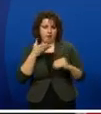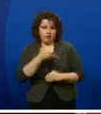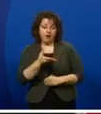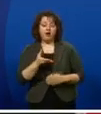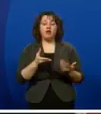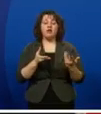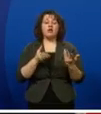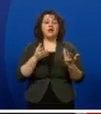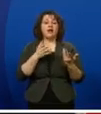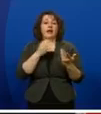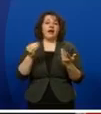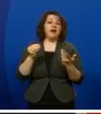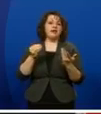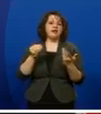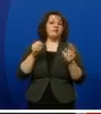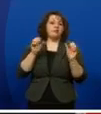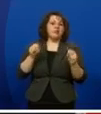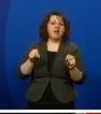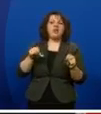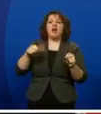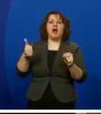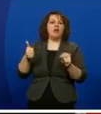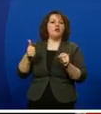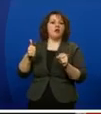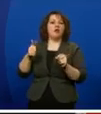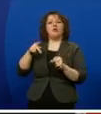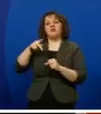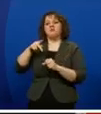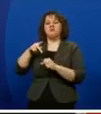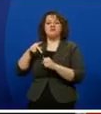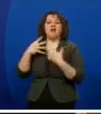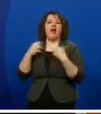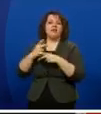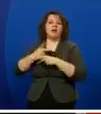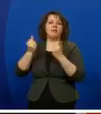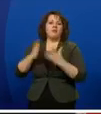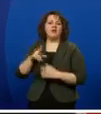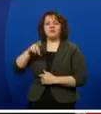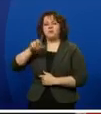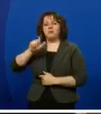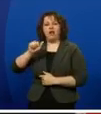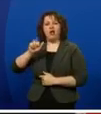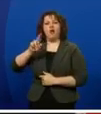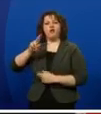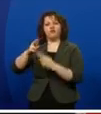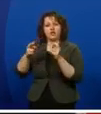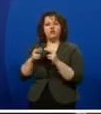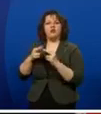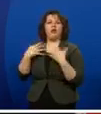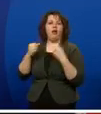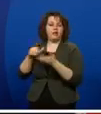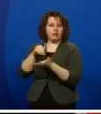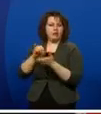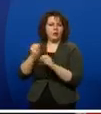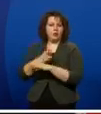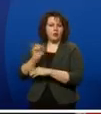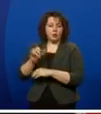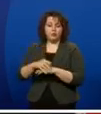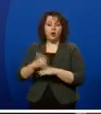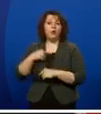other area healthcare providers like Pella Regional Health Center. We believe in partnerships, public and